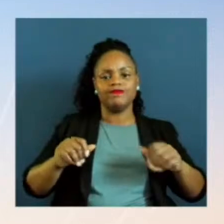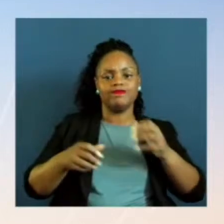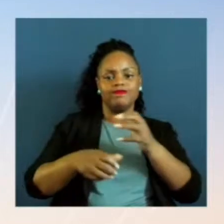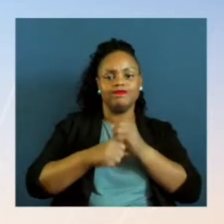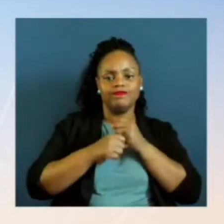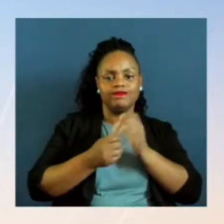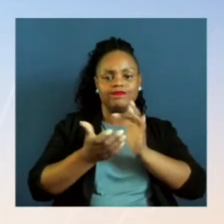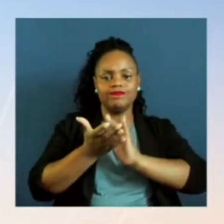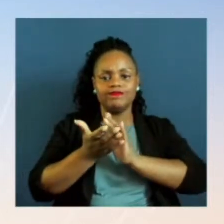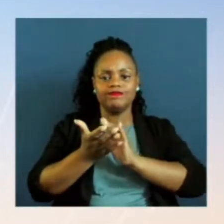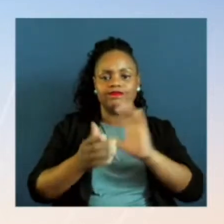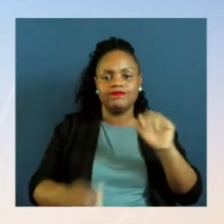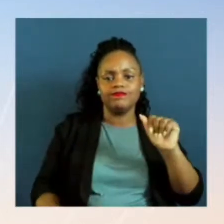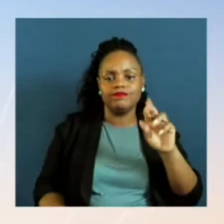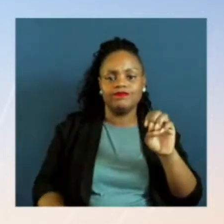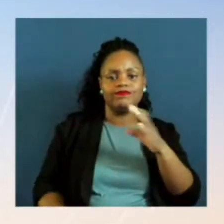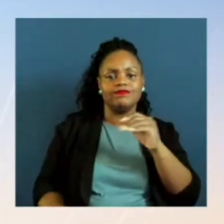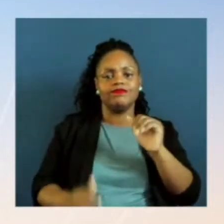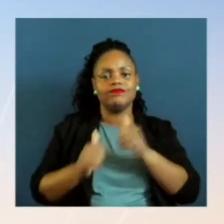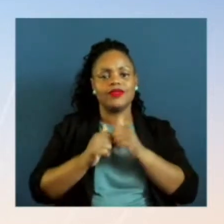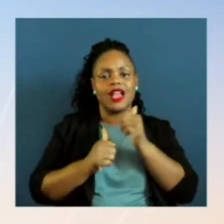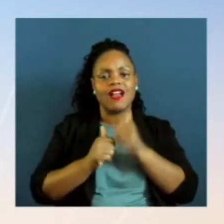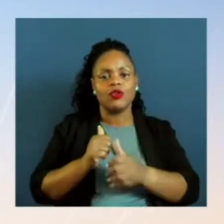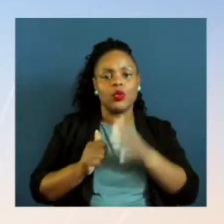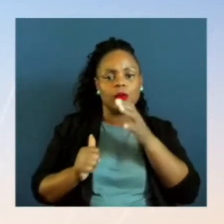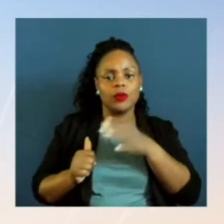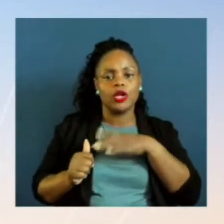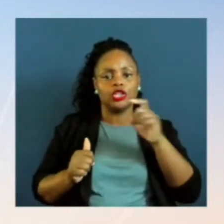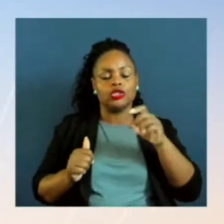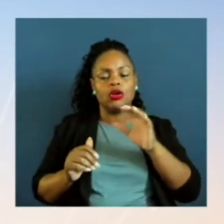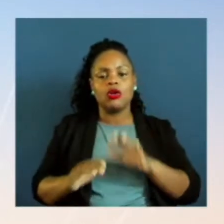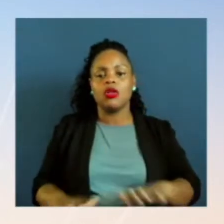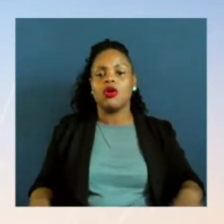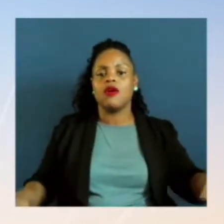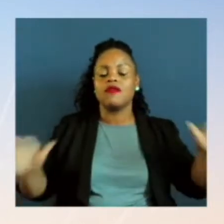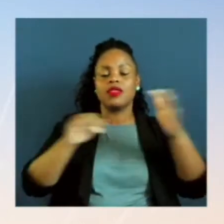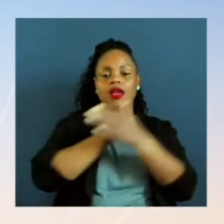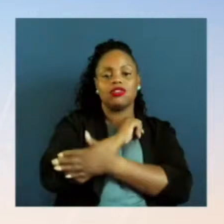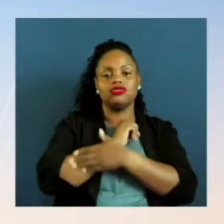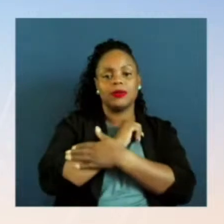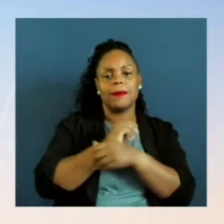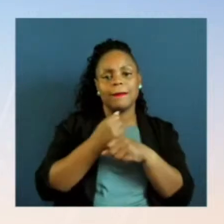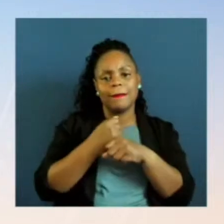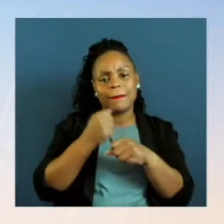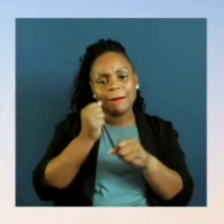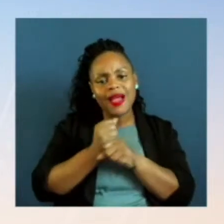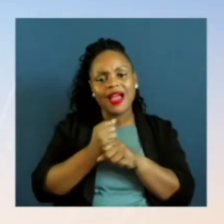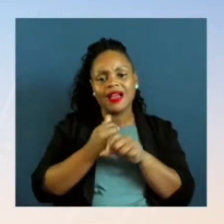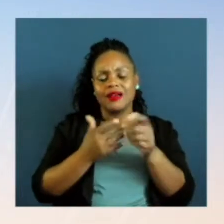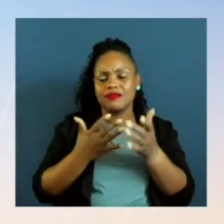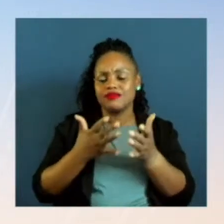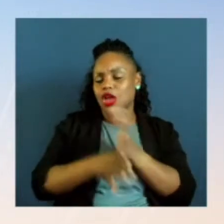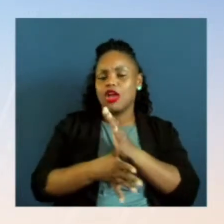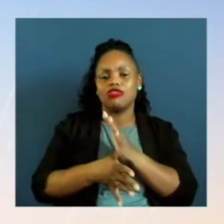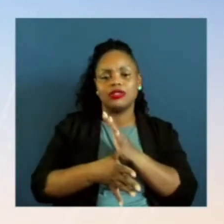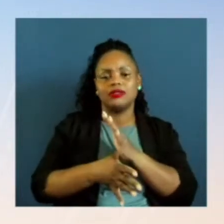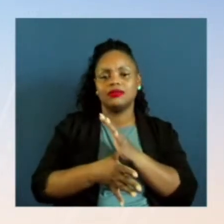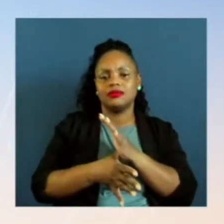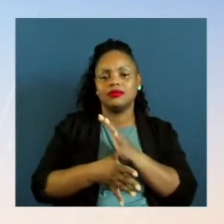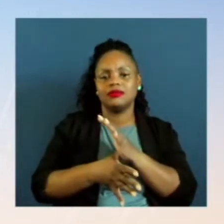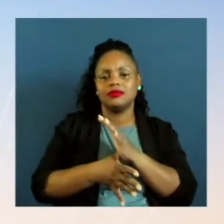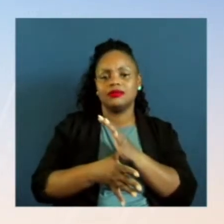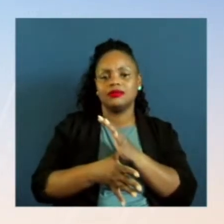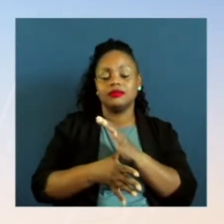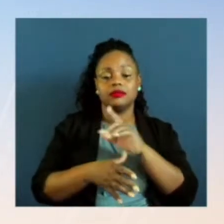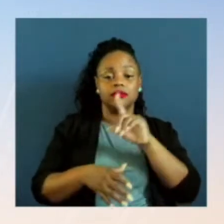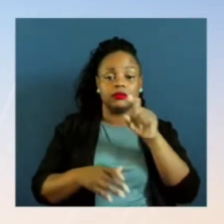across the country. And he has made that a priority. And this request of DOJ and HHS for what more can